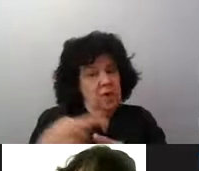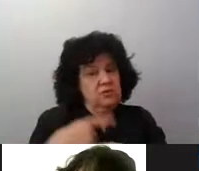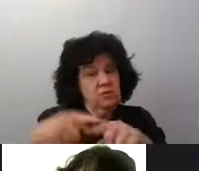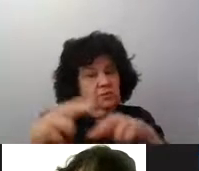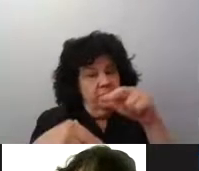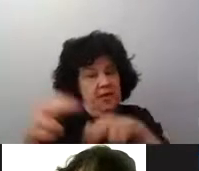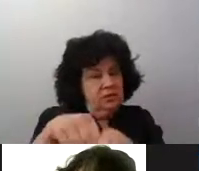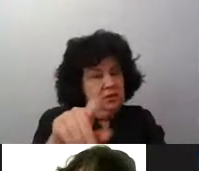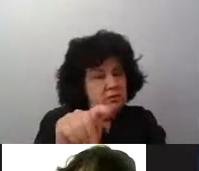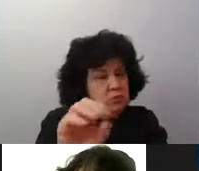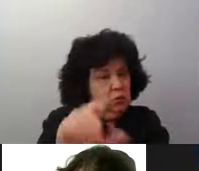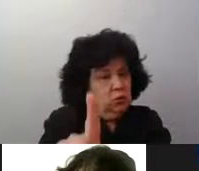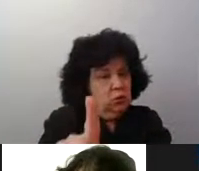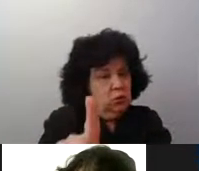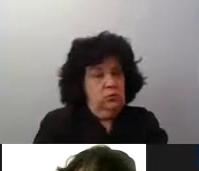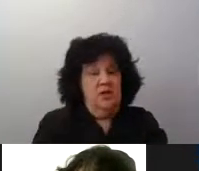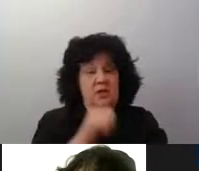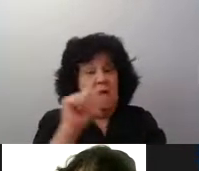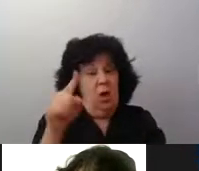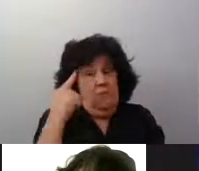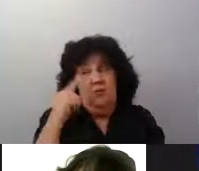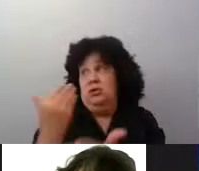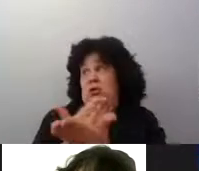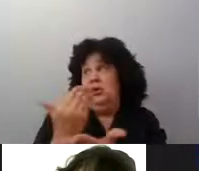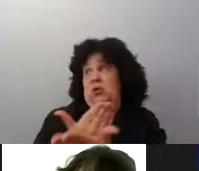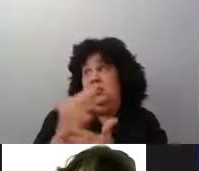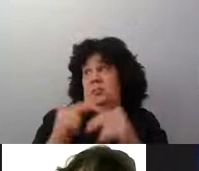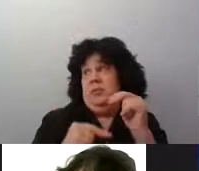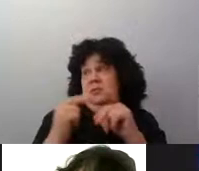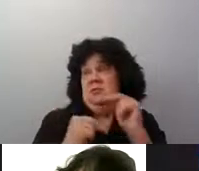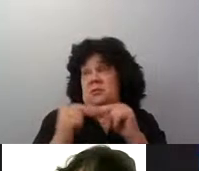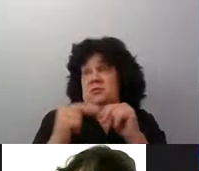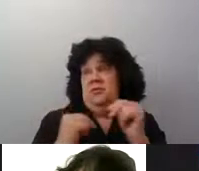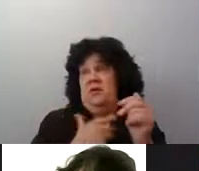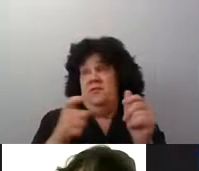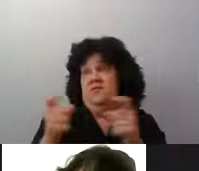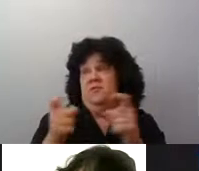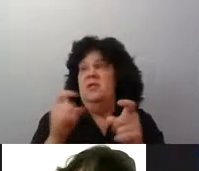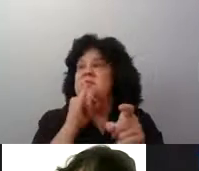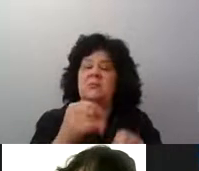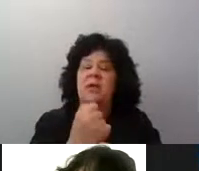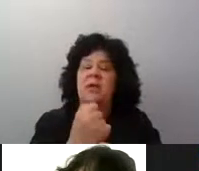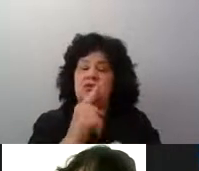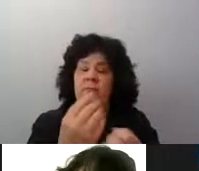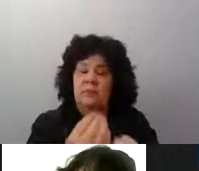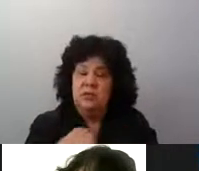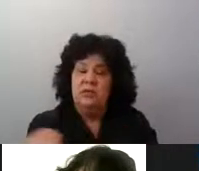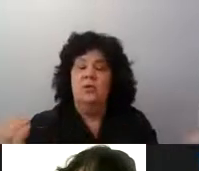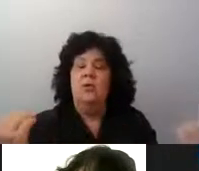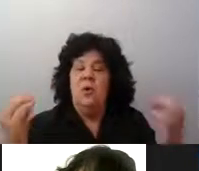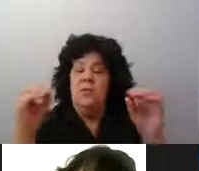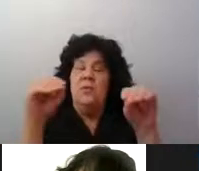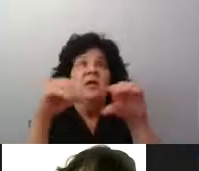attention to, it's not just the new buildings, or it's not just the operational carbon we need to manage. It's making sure that the materials we're putting in our buildings